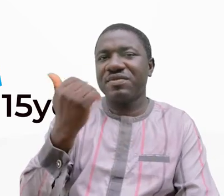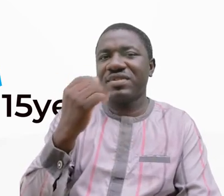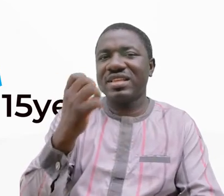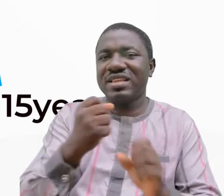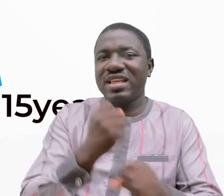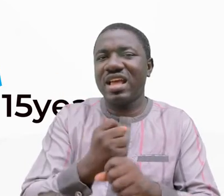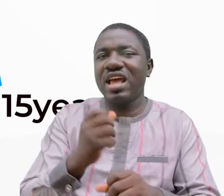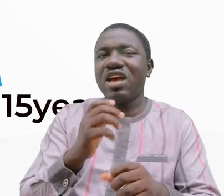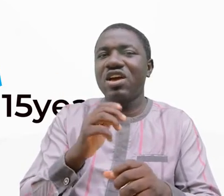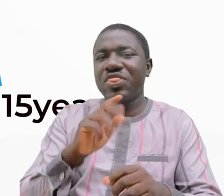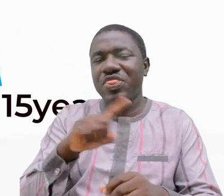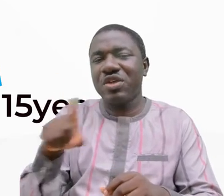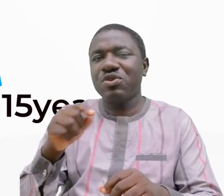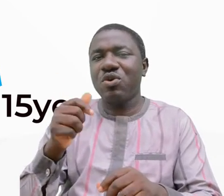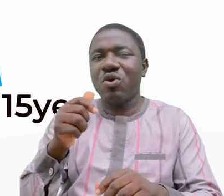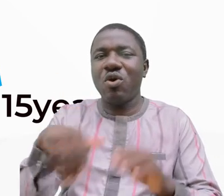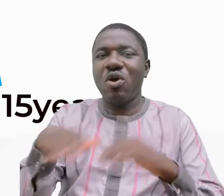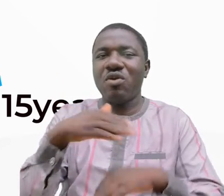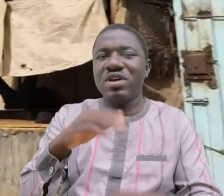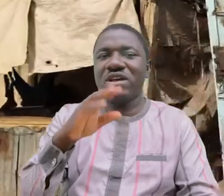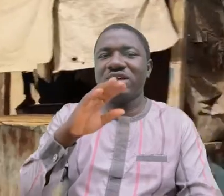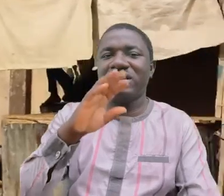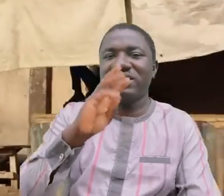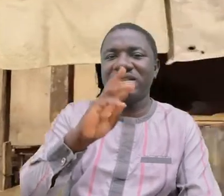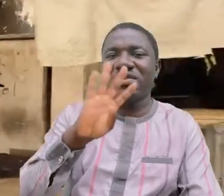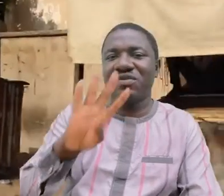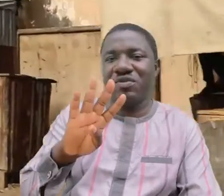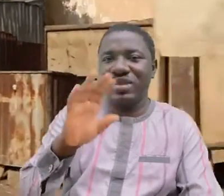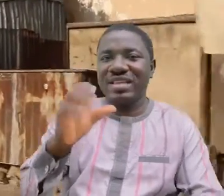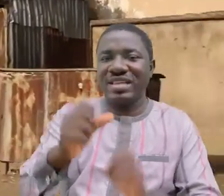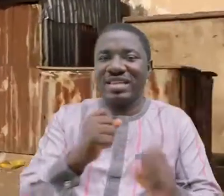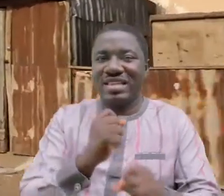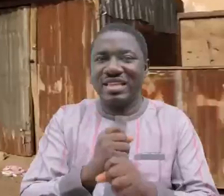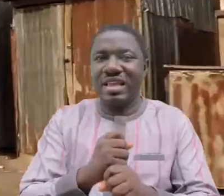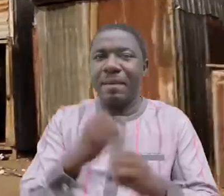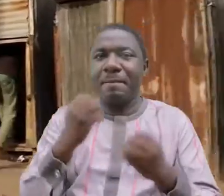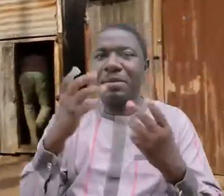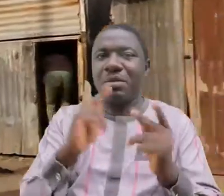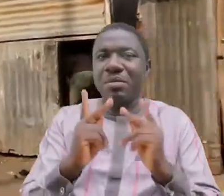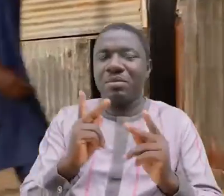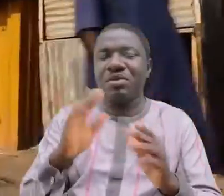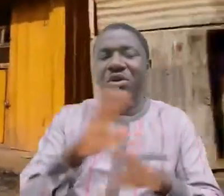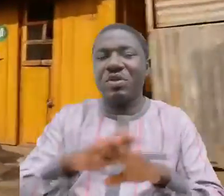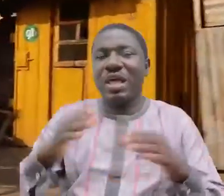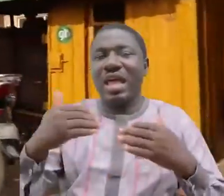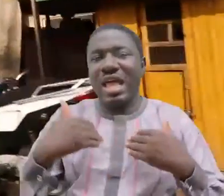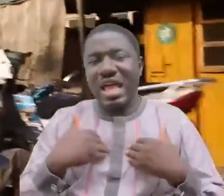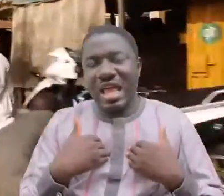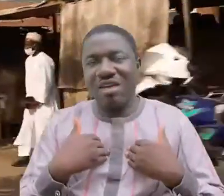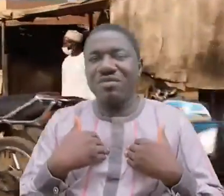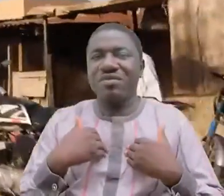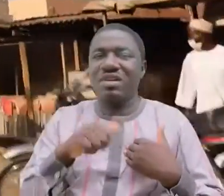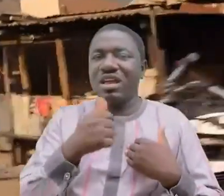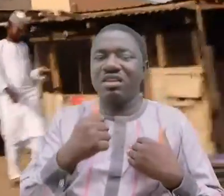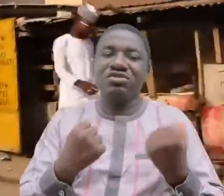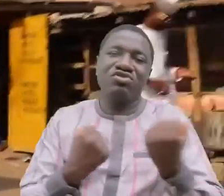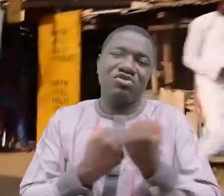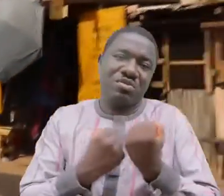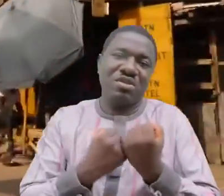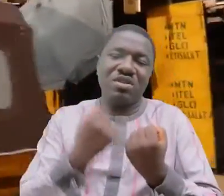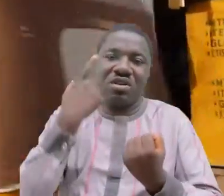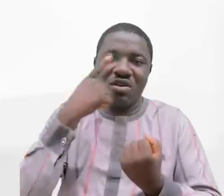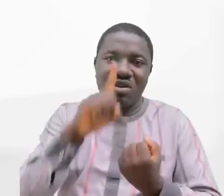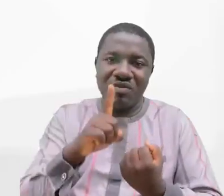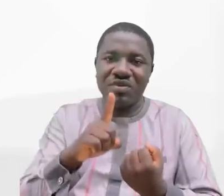and those over 64 years. Majority of households in Kano State do not have coping mechanism for